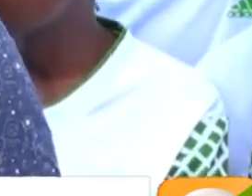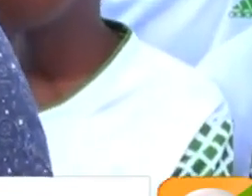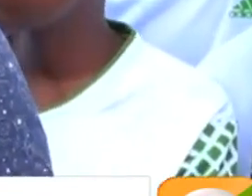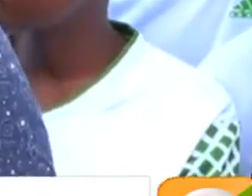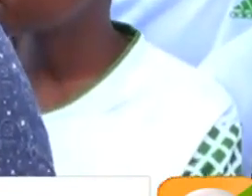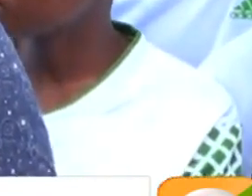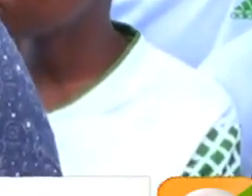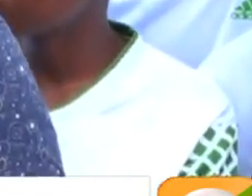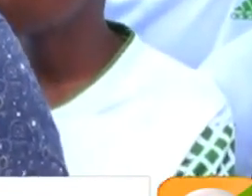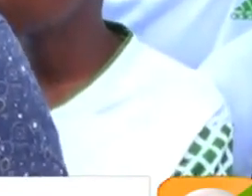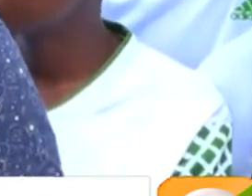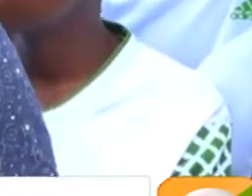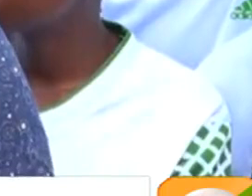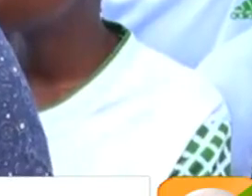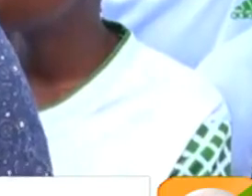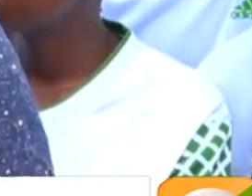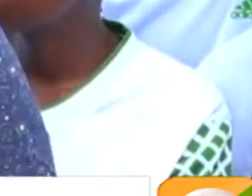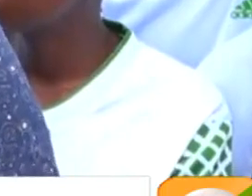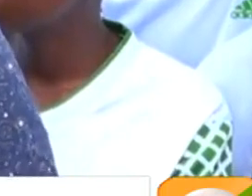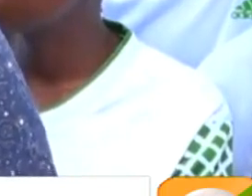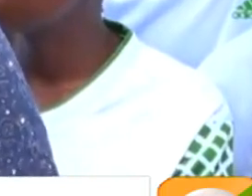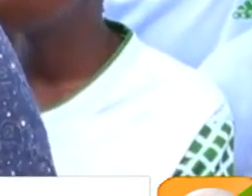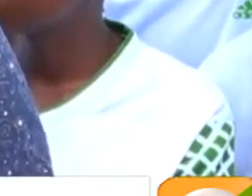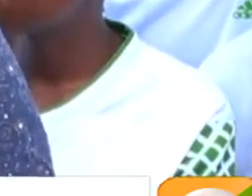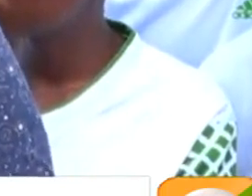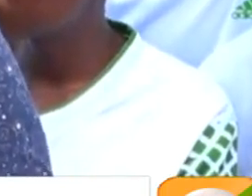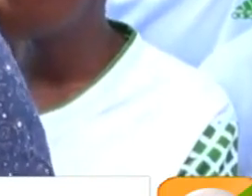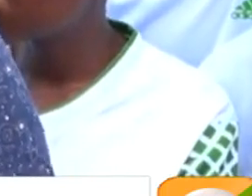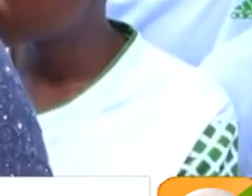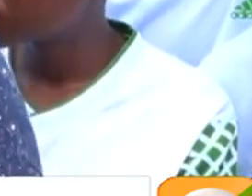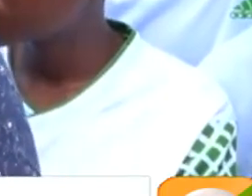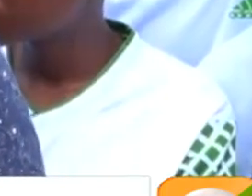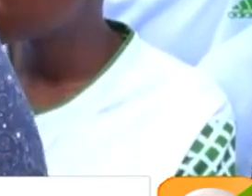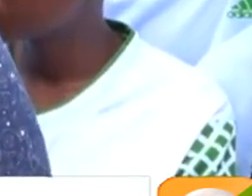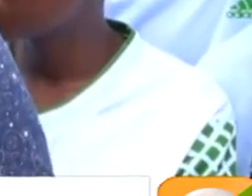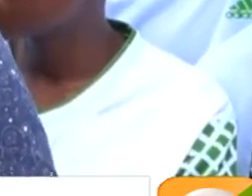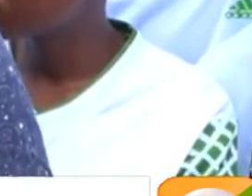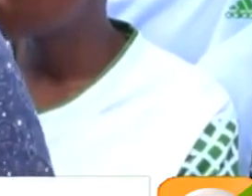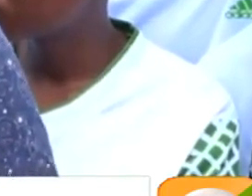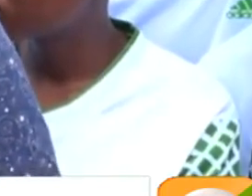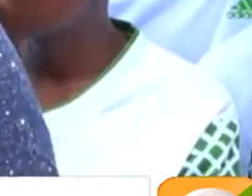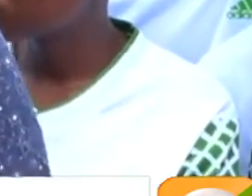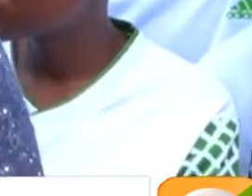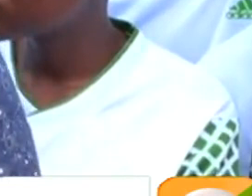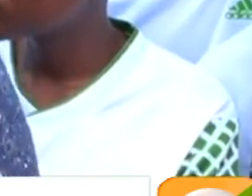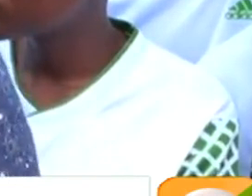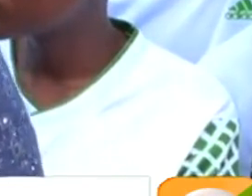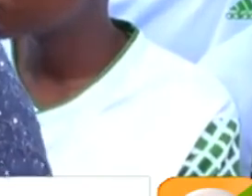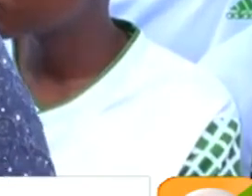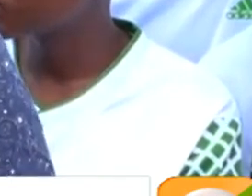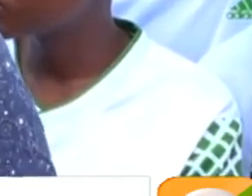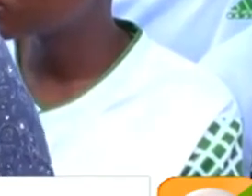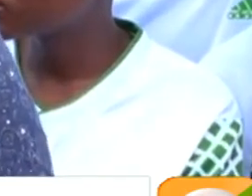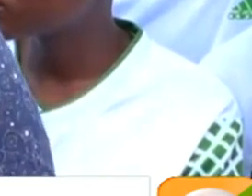Wanataka kurobe hii kazi ya nini? Unajua wanataka wapewe hiyo kazi. Ni ya nini ya miezi mitatu? Siwaendelee tu kufanya siasa, waachane na